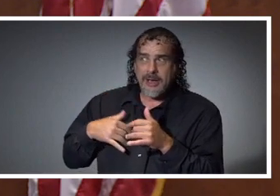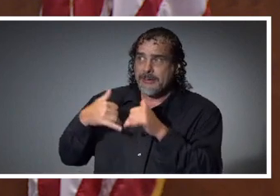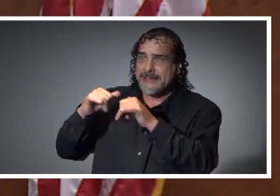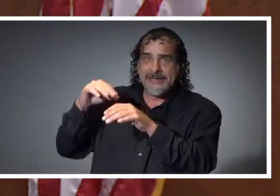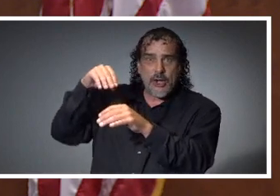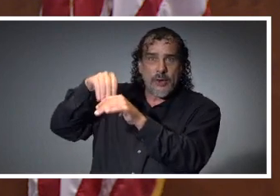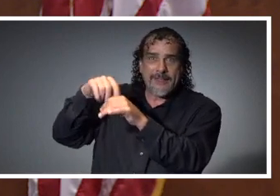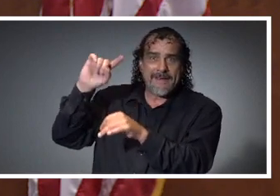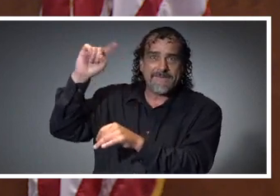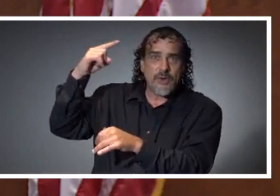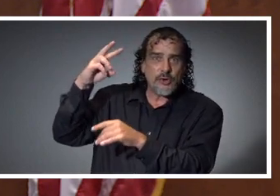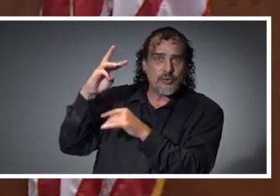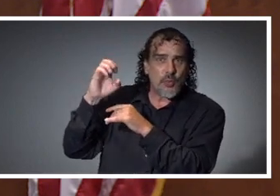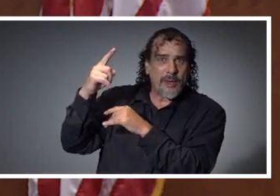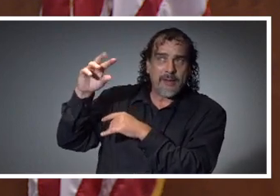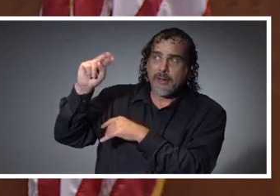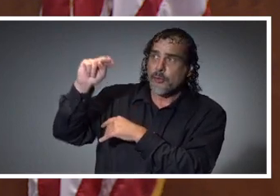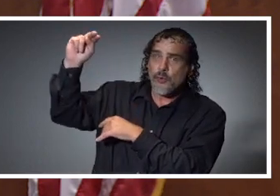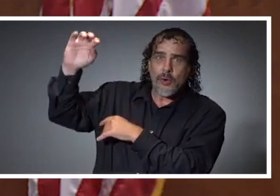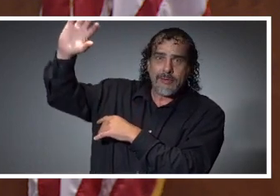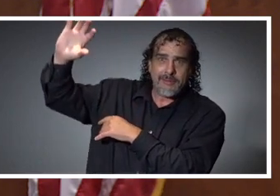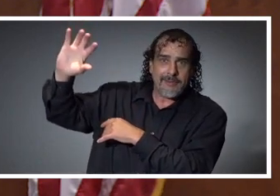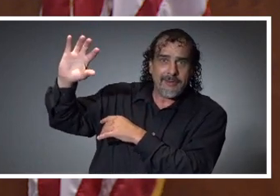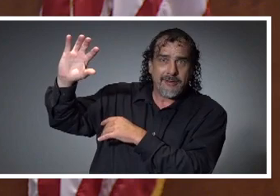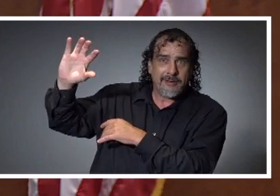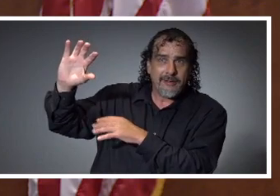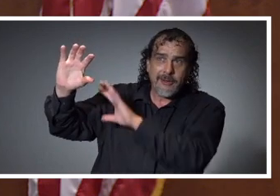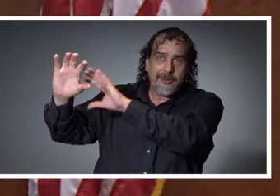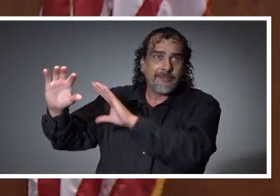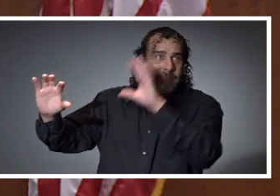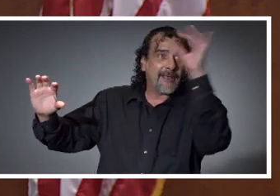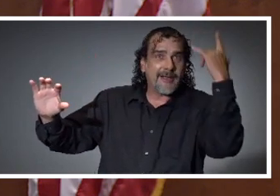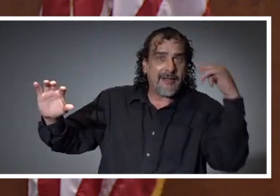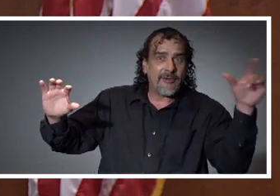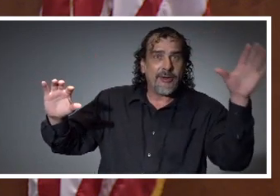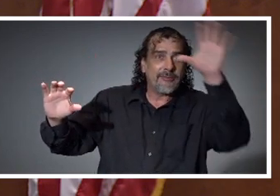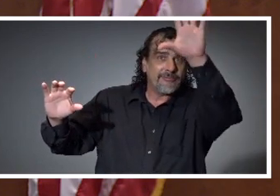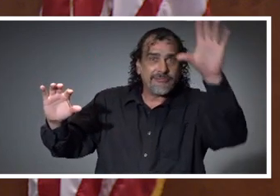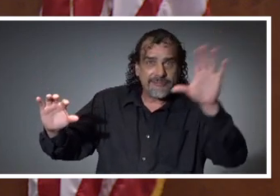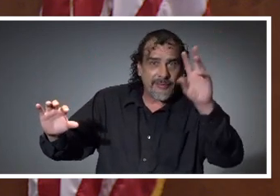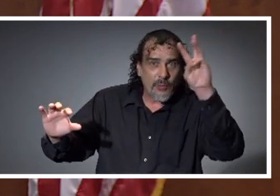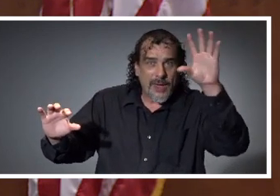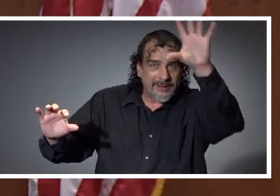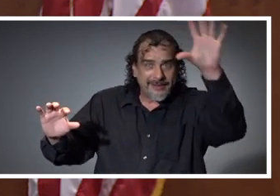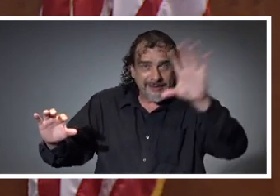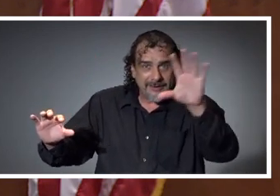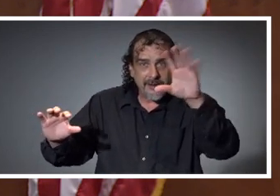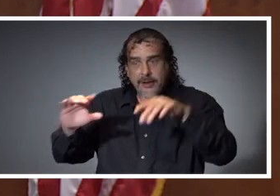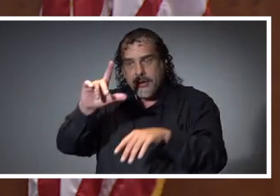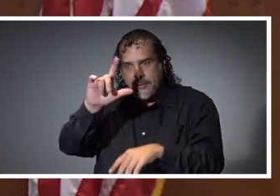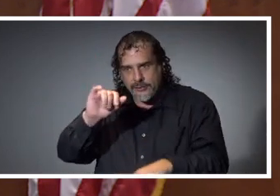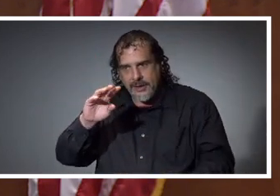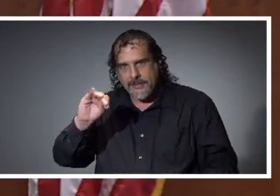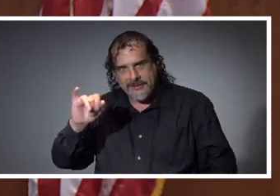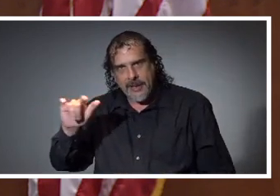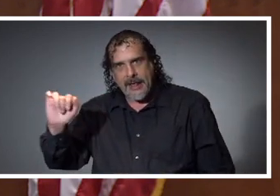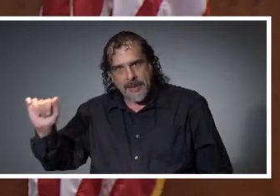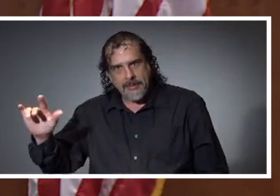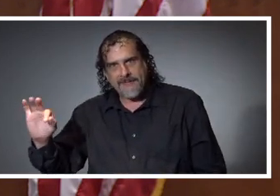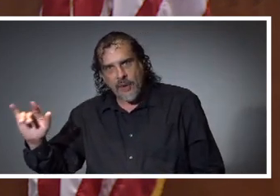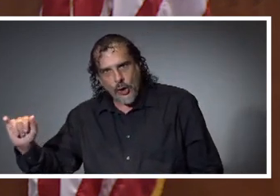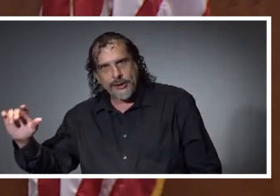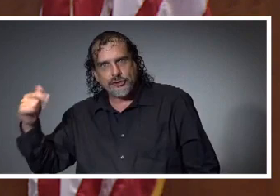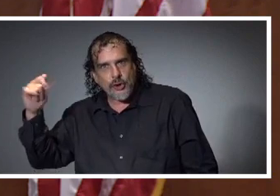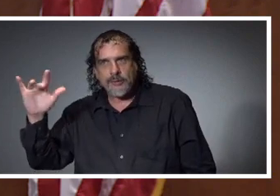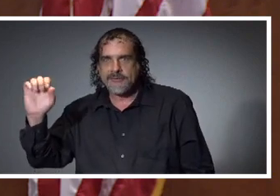wave. We saw it in the Northeast, then we saw it sort of California, Arizona, Texas, Louisiana, Mississippi, Alabama, Florida,